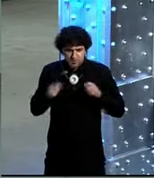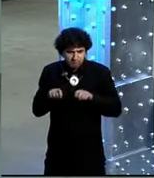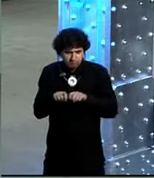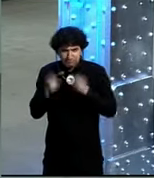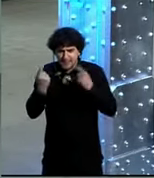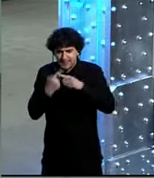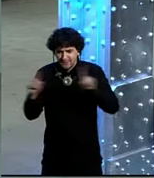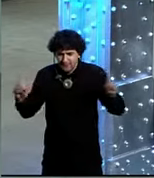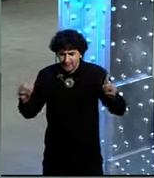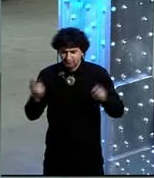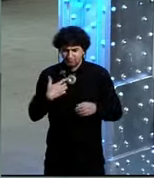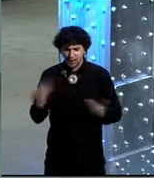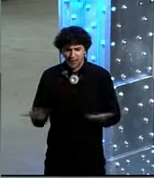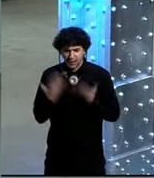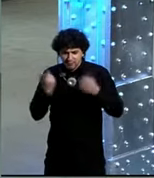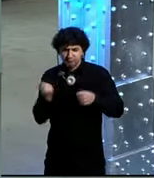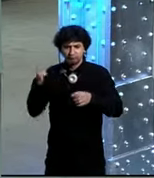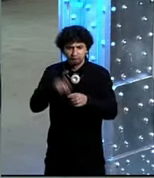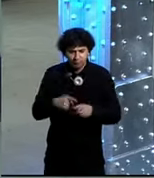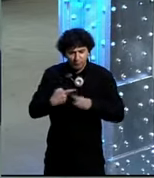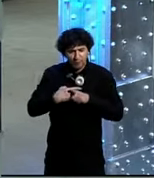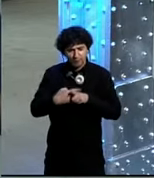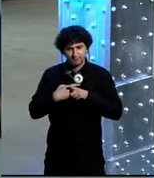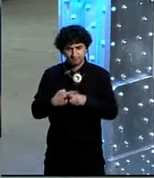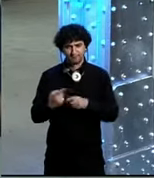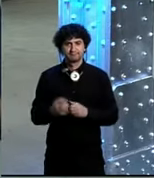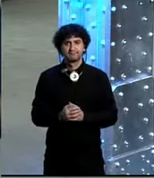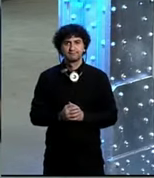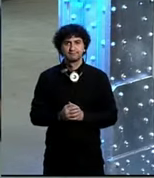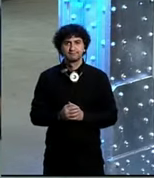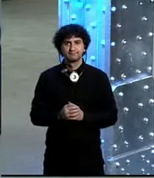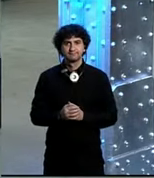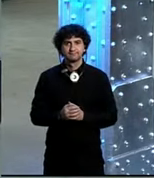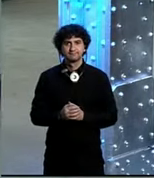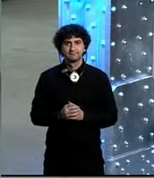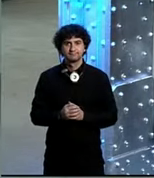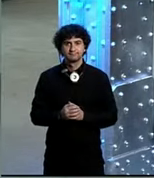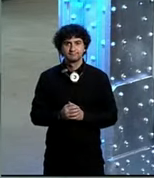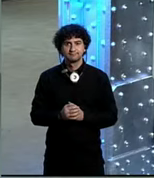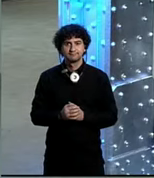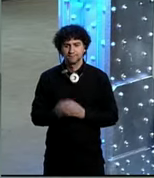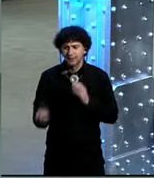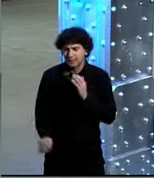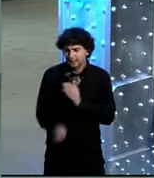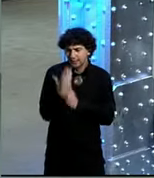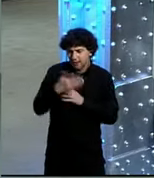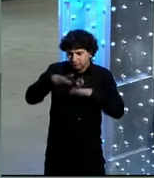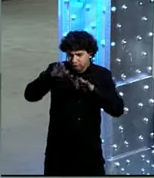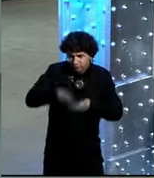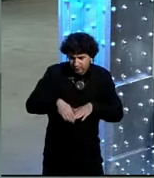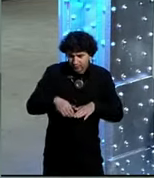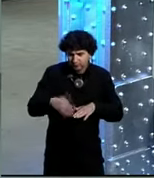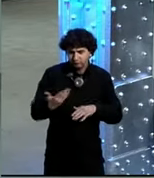to share onwards, and to agree to loyally follow the story to its inevitable conclusion.